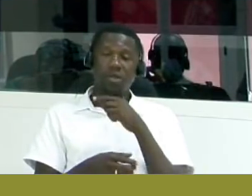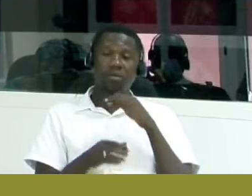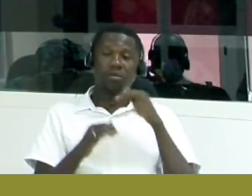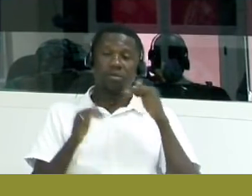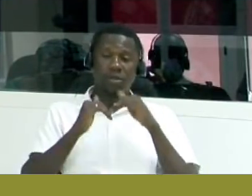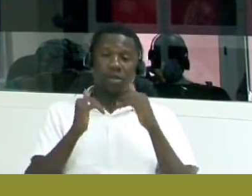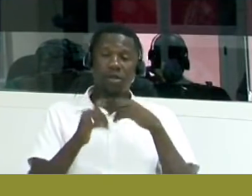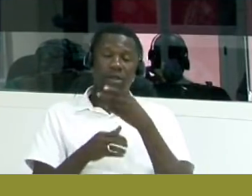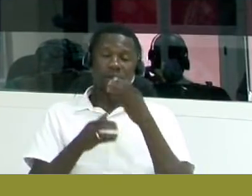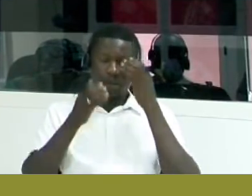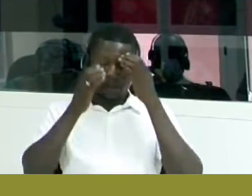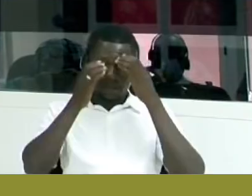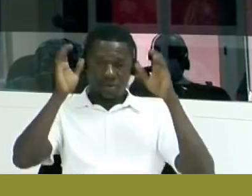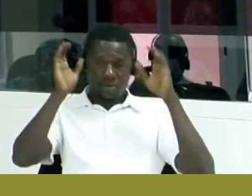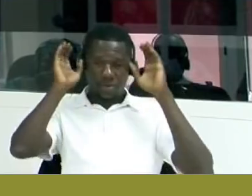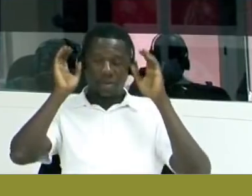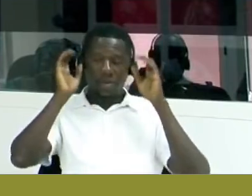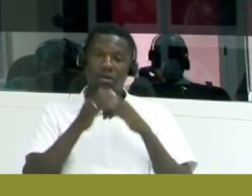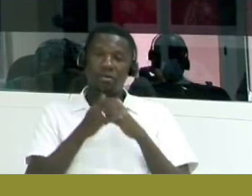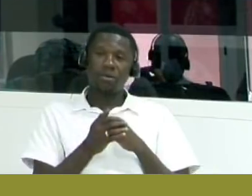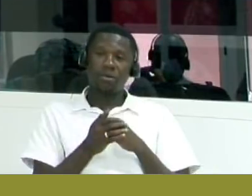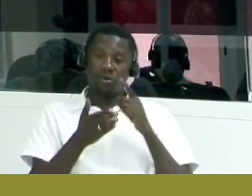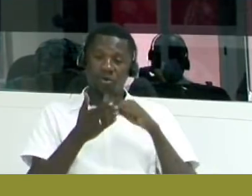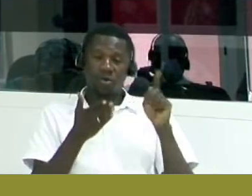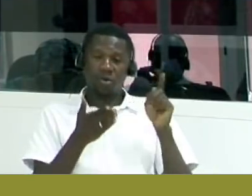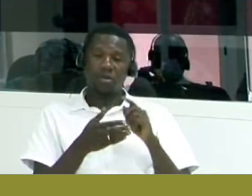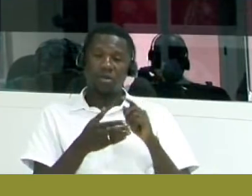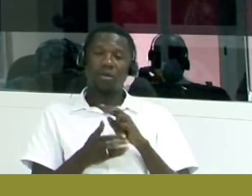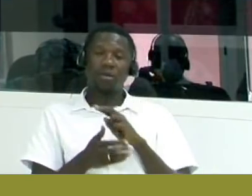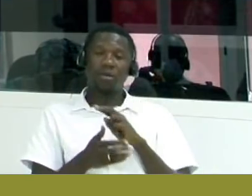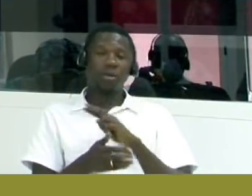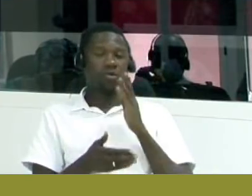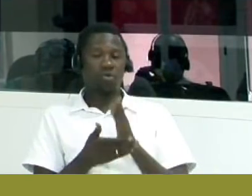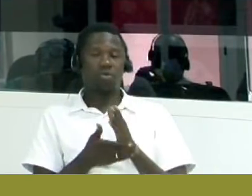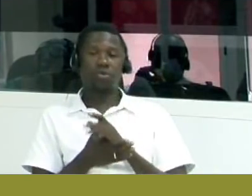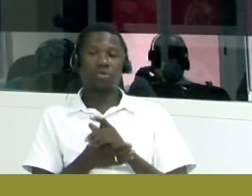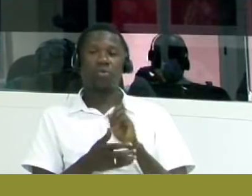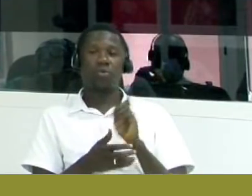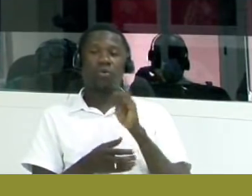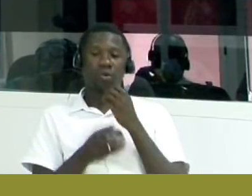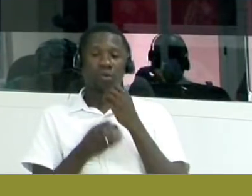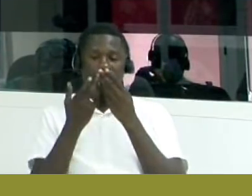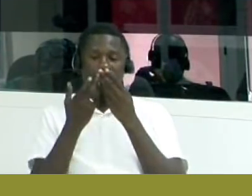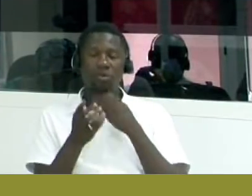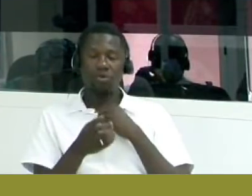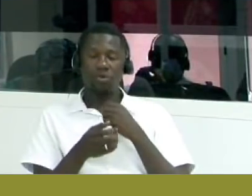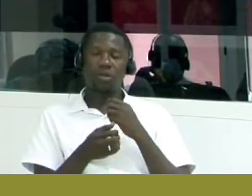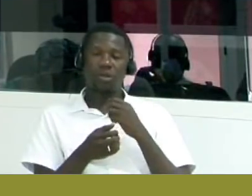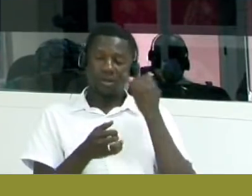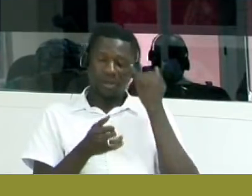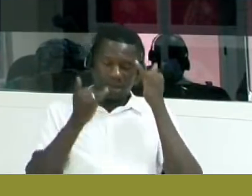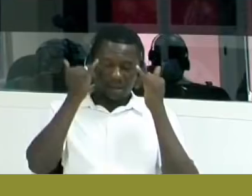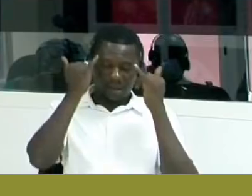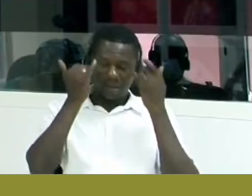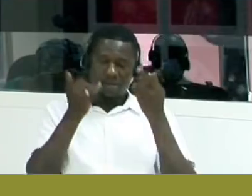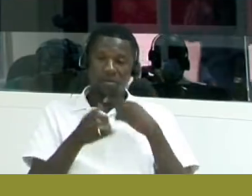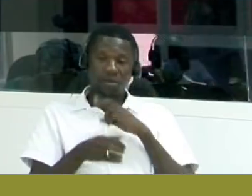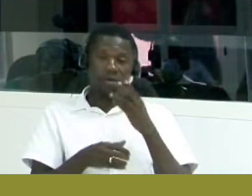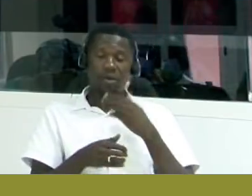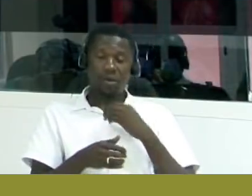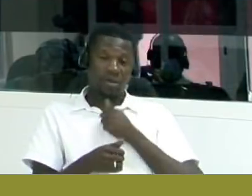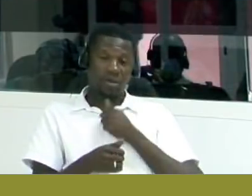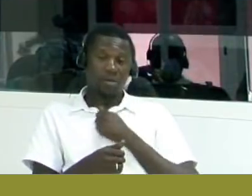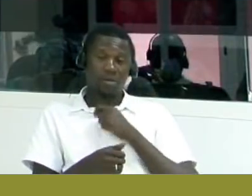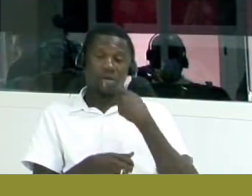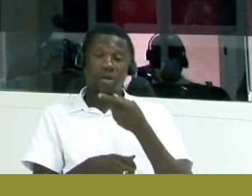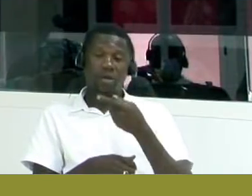Gambia College, correct? That is not true. What would you say to the suggestion that they were threatened by the SOS for